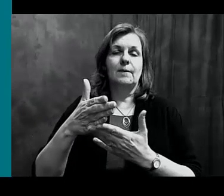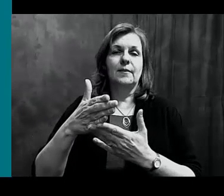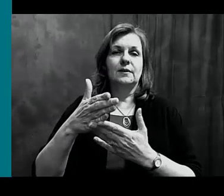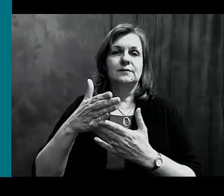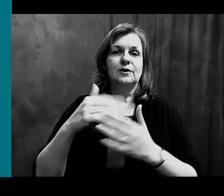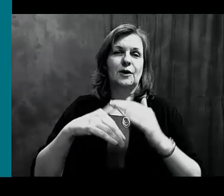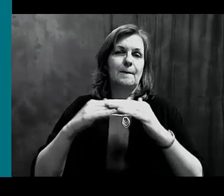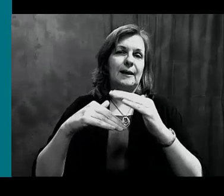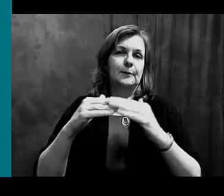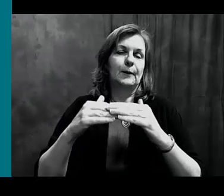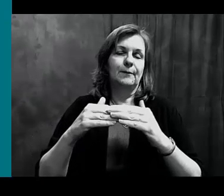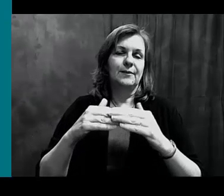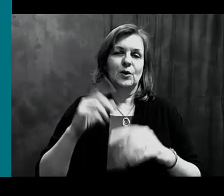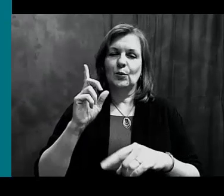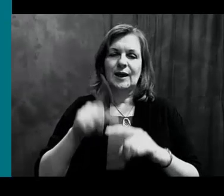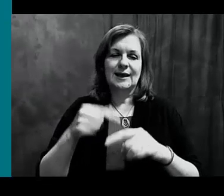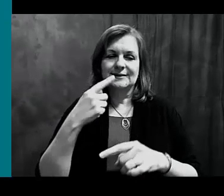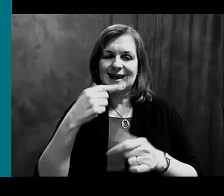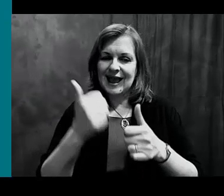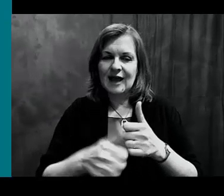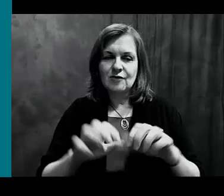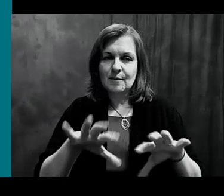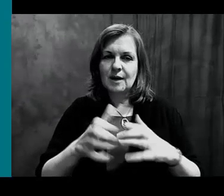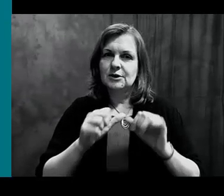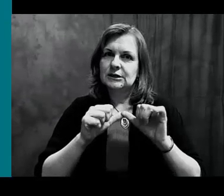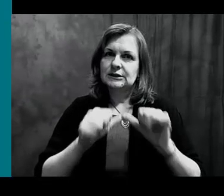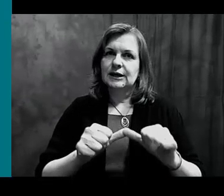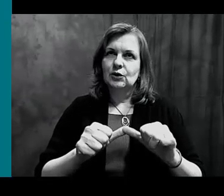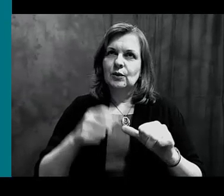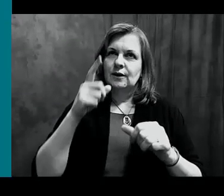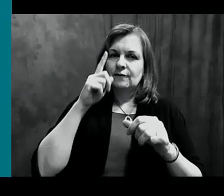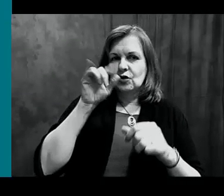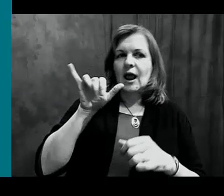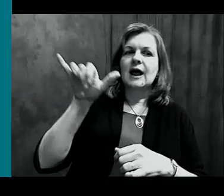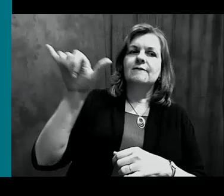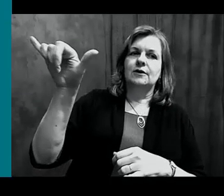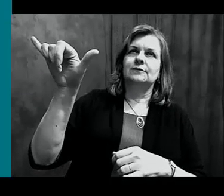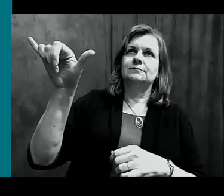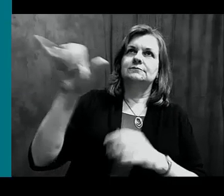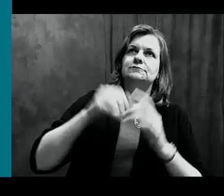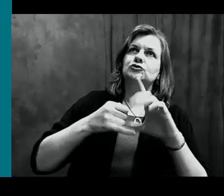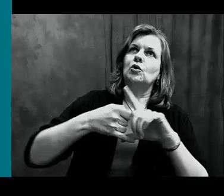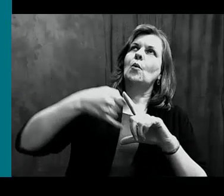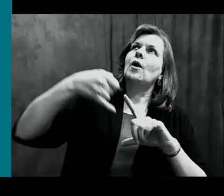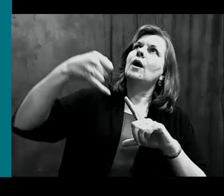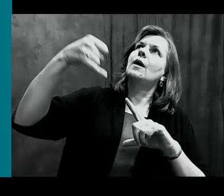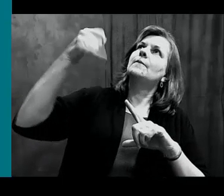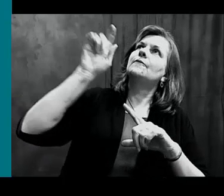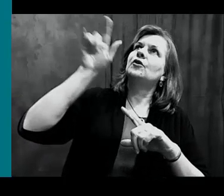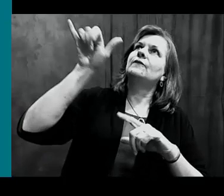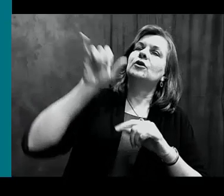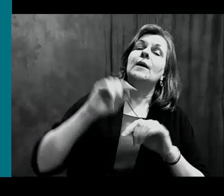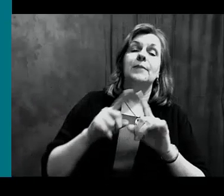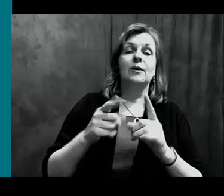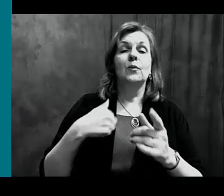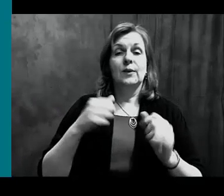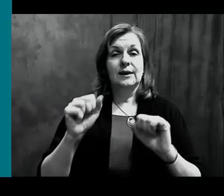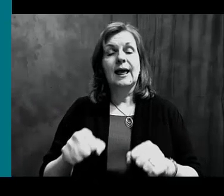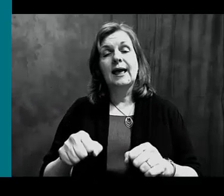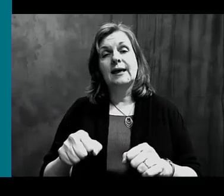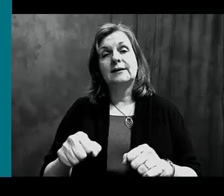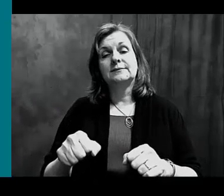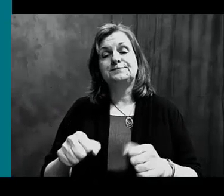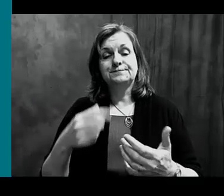kind of top out. So we can't say that every population is going to continue in infinity growing